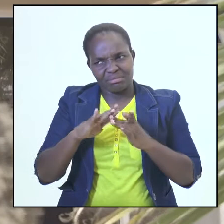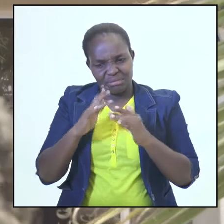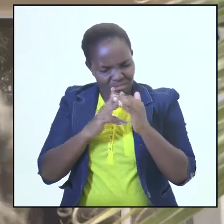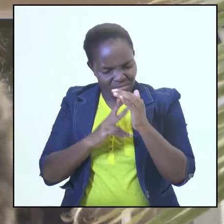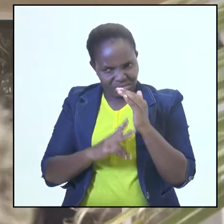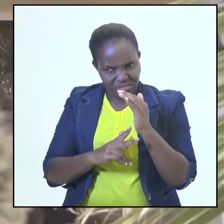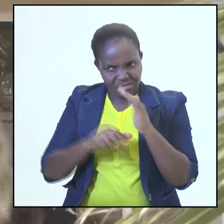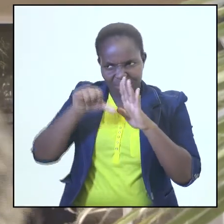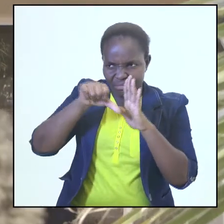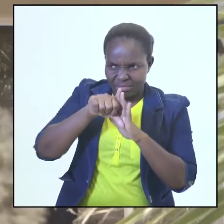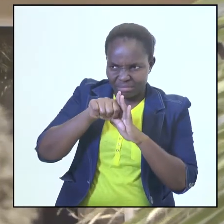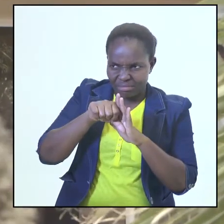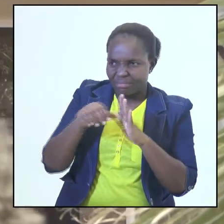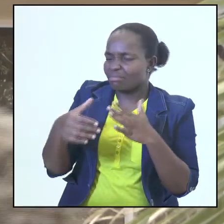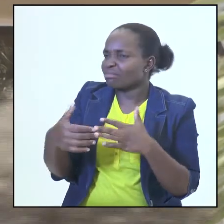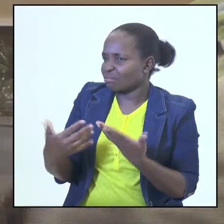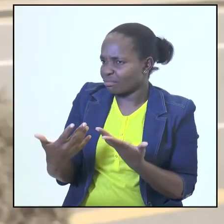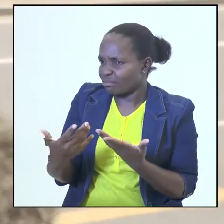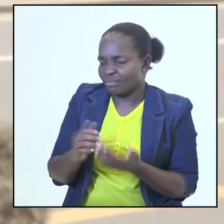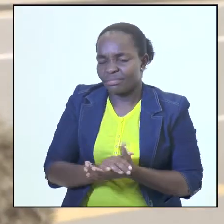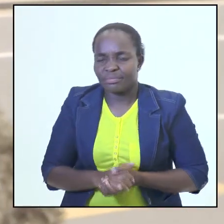for the conservation of wildlife in Namibia or not.